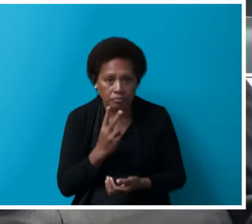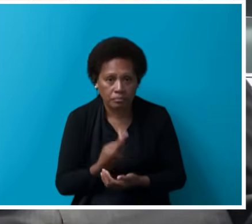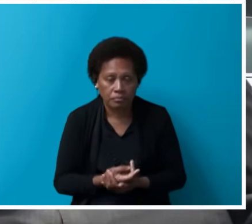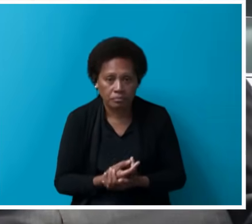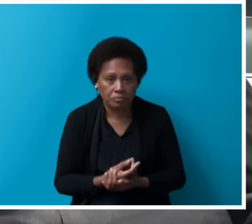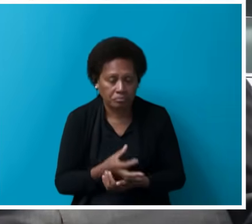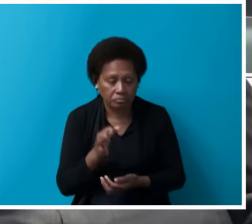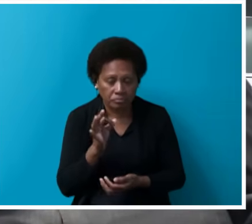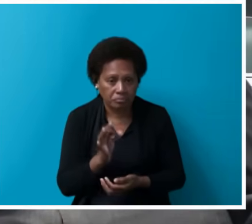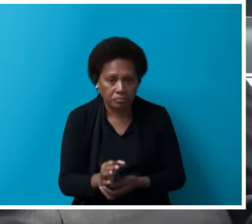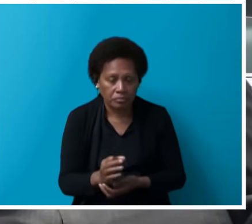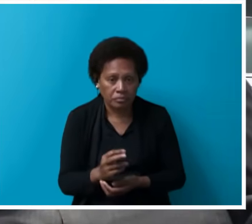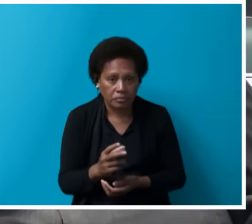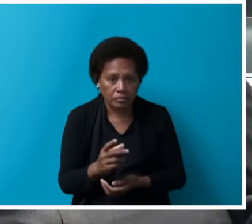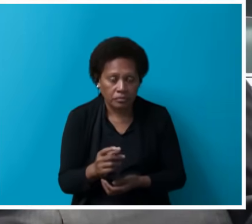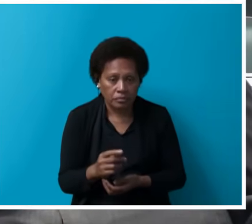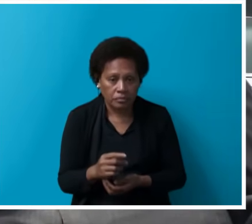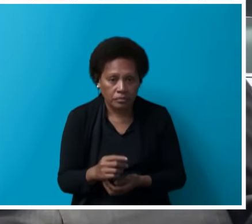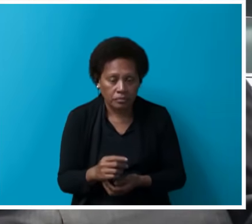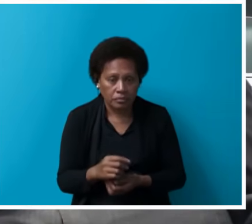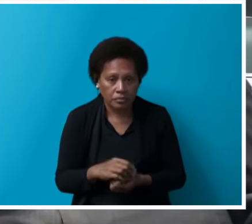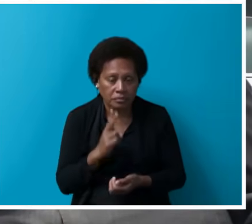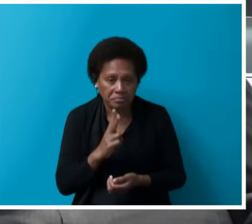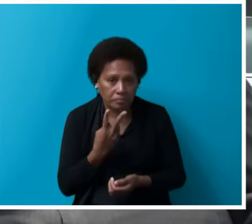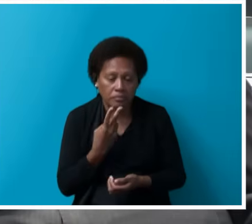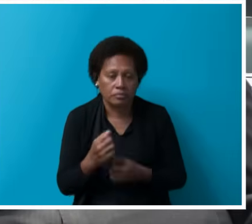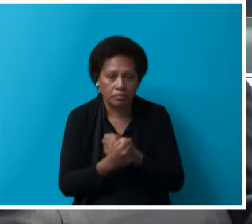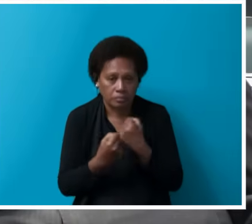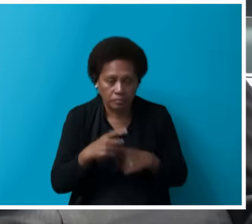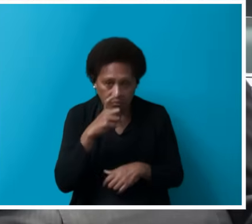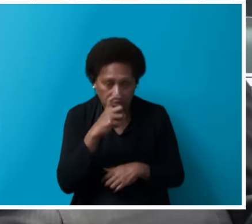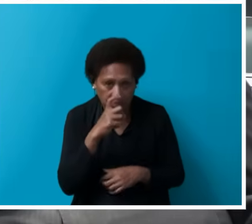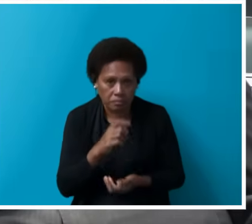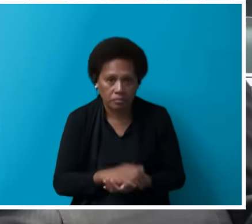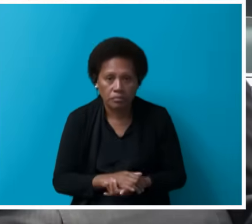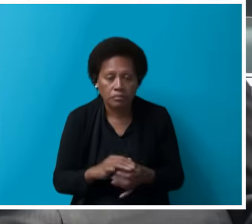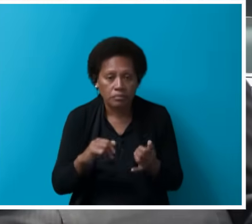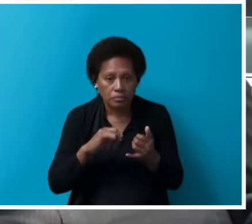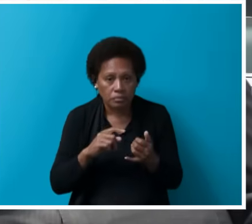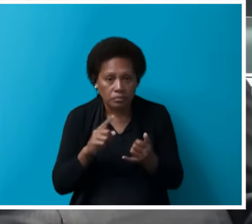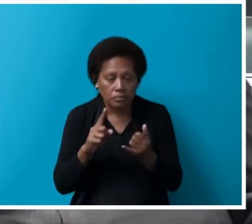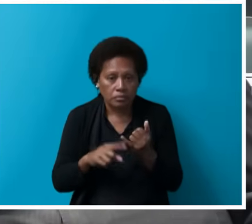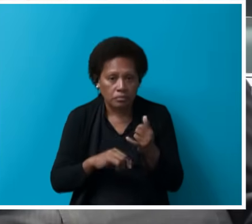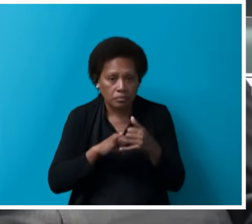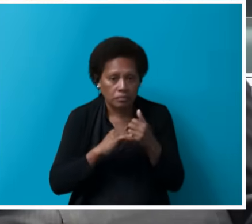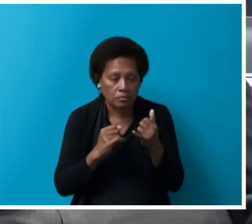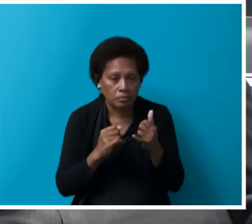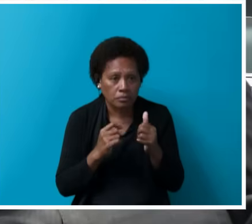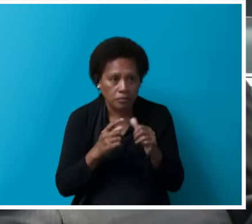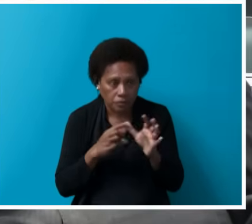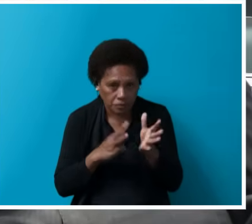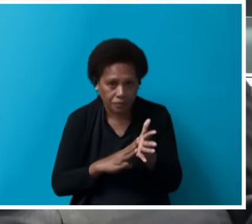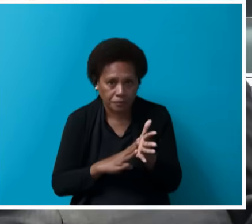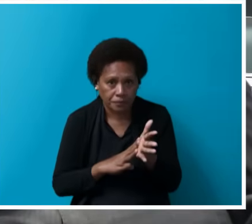Yeah. We must be honest. Integrity, as Usamate talks about, in politics, these